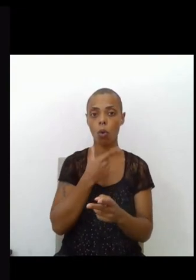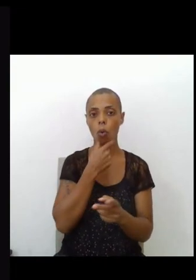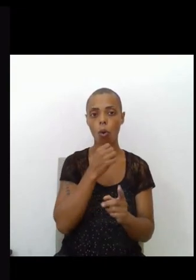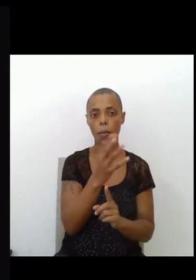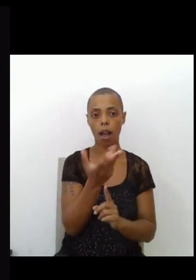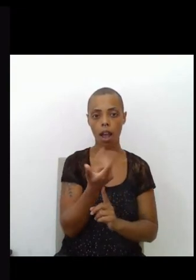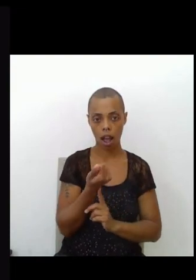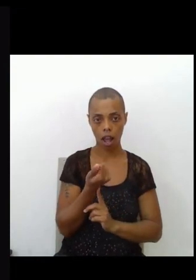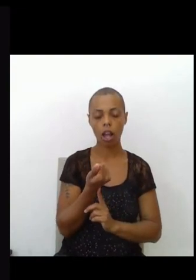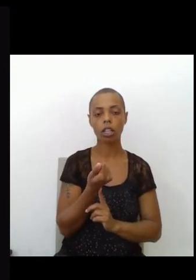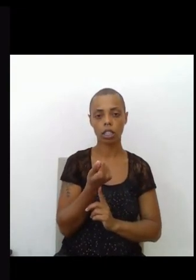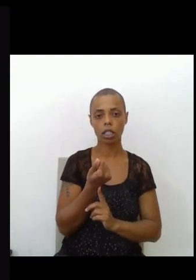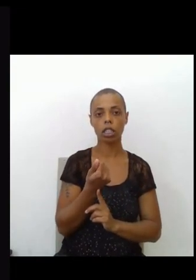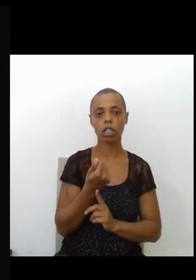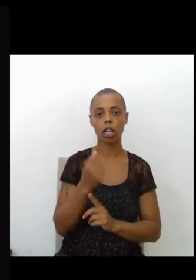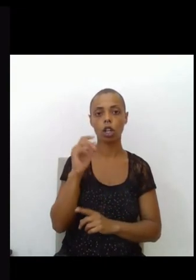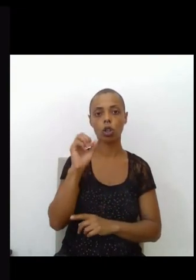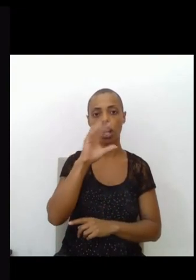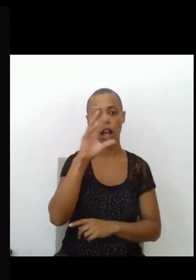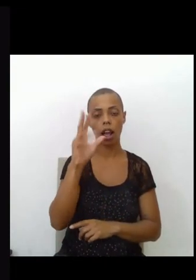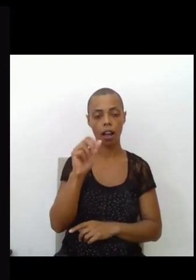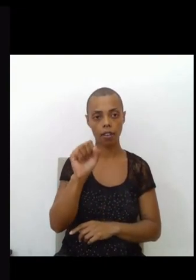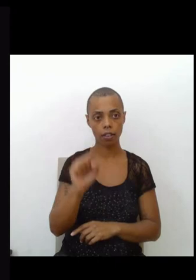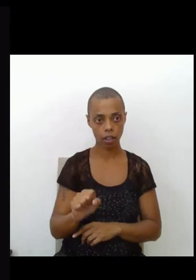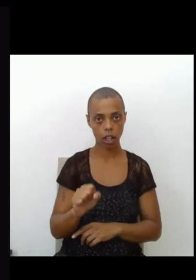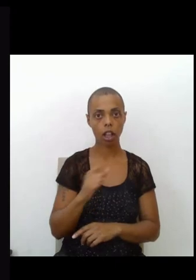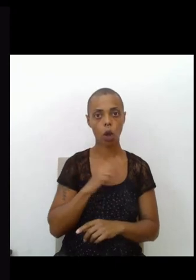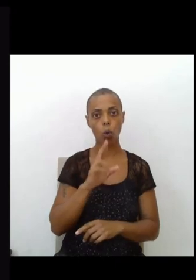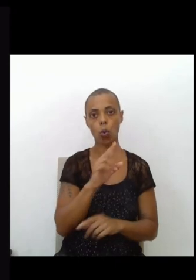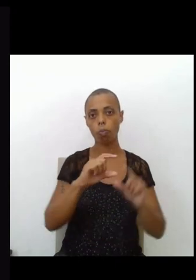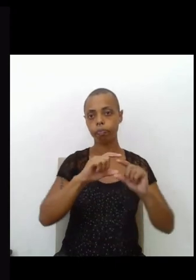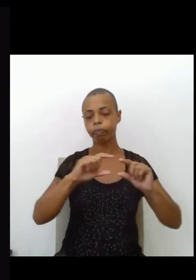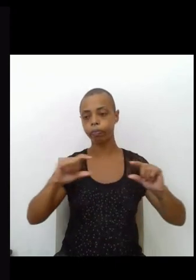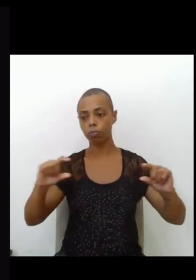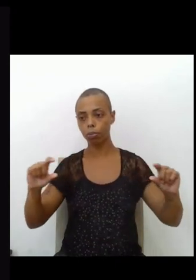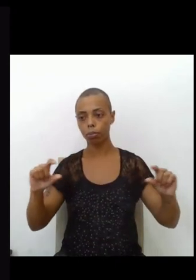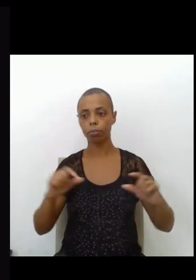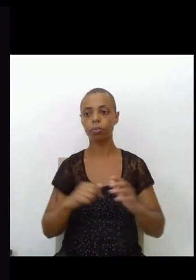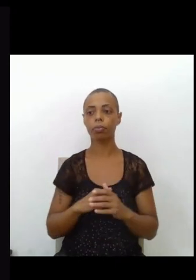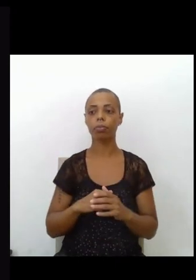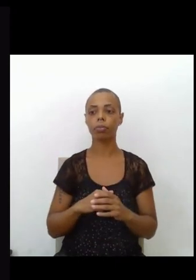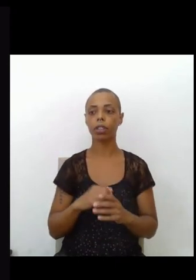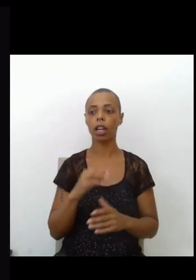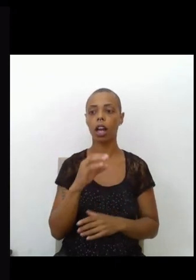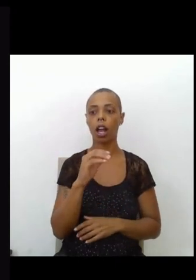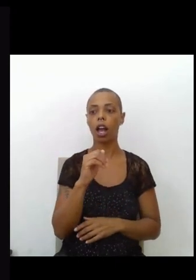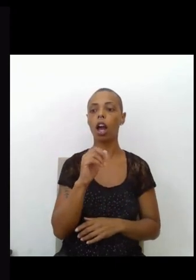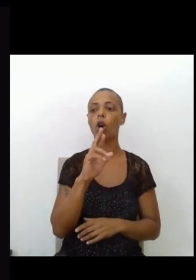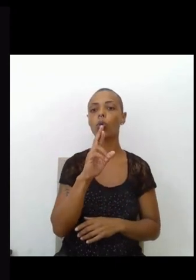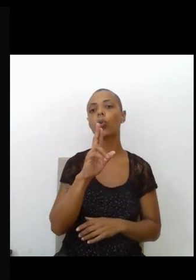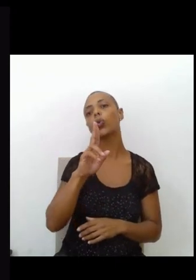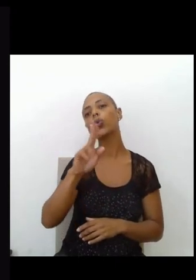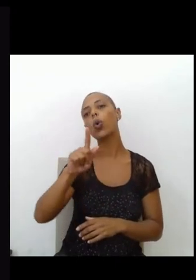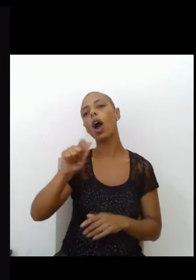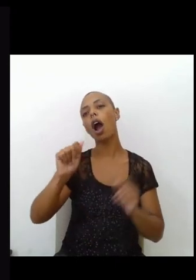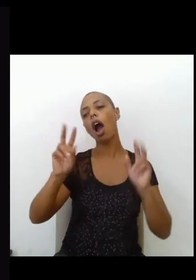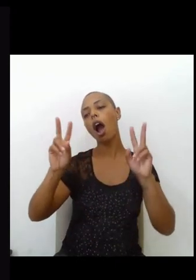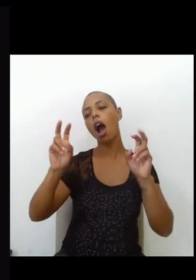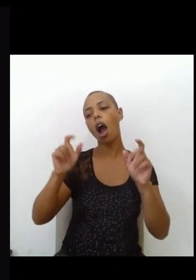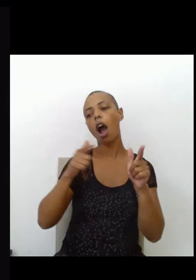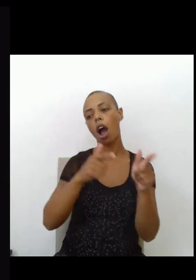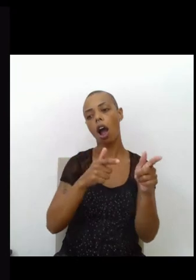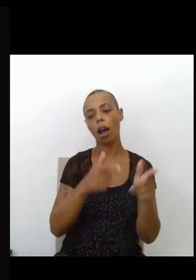ATI patrahuga or as some people would call ruga and powerplex in